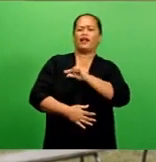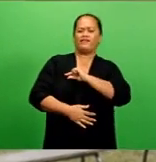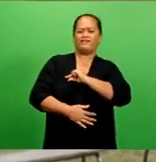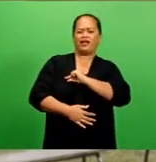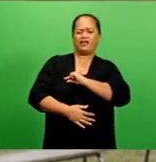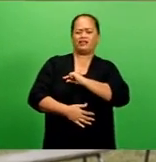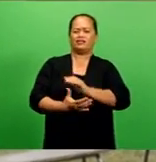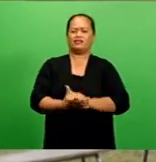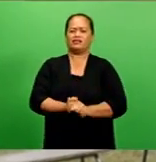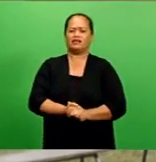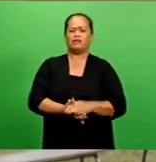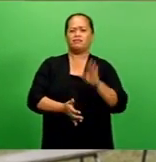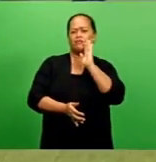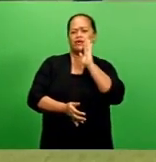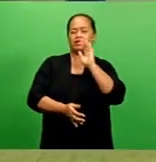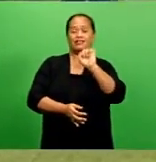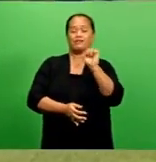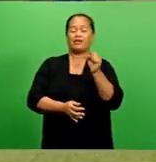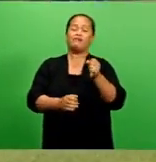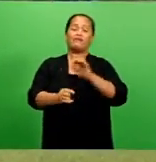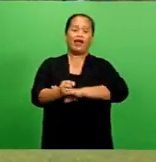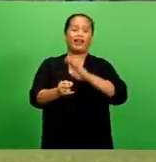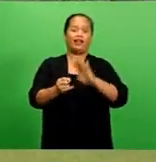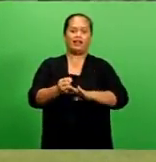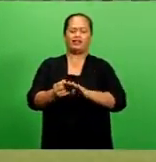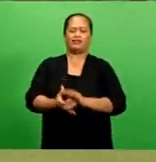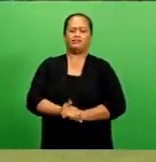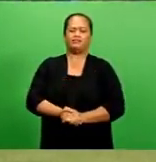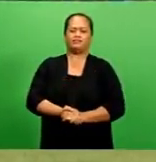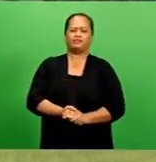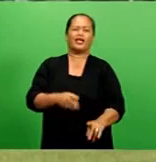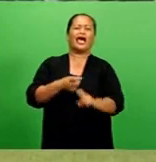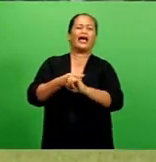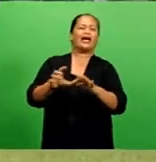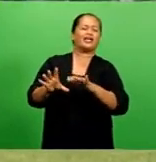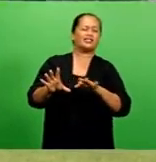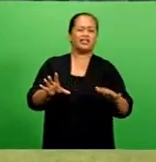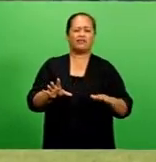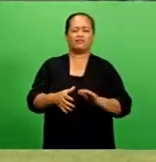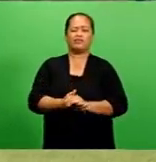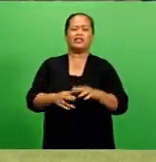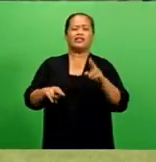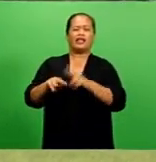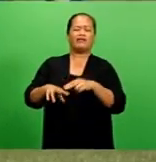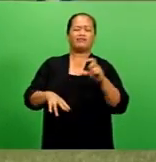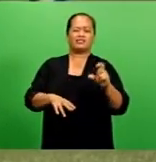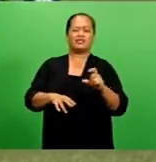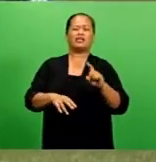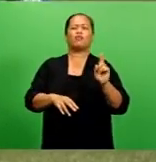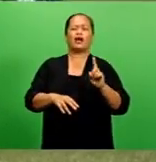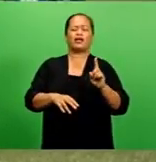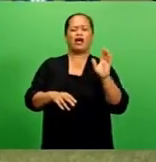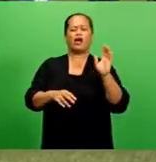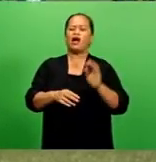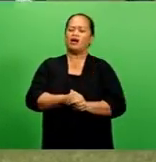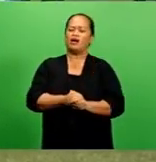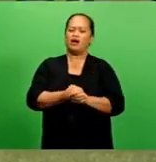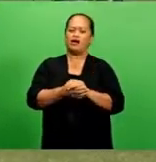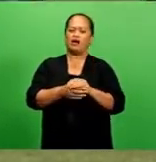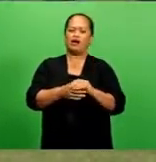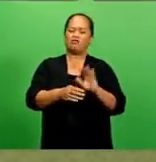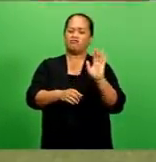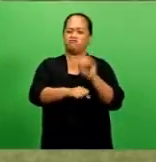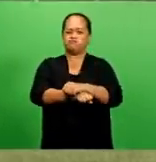move forward as a one-by-one game. Kasavu FC dominated majority of the game as they pressured